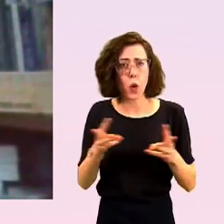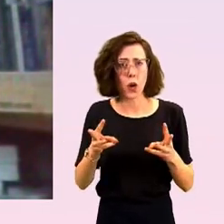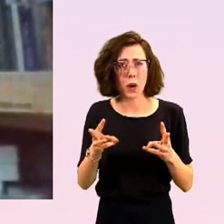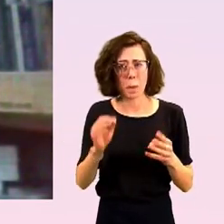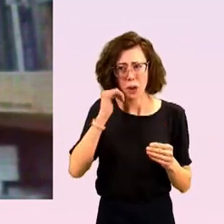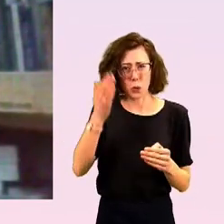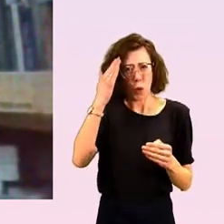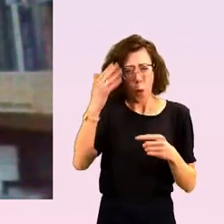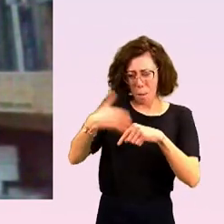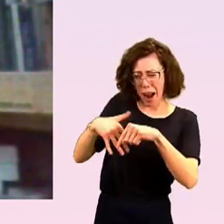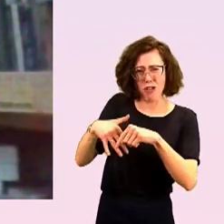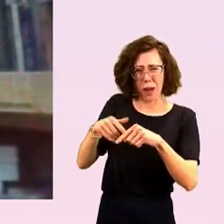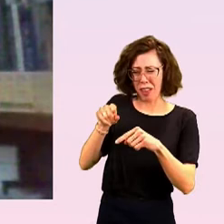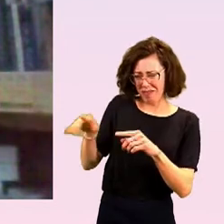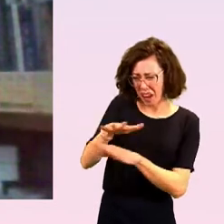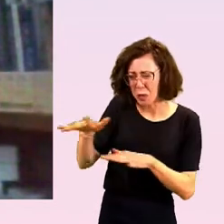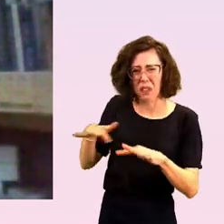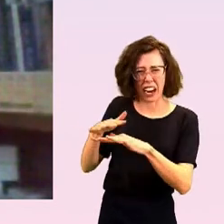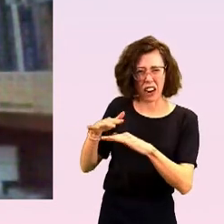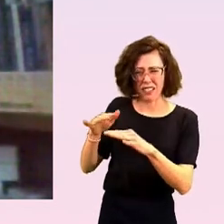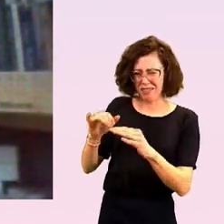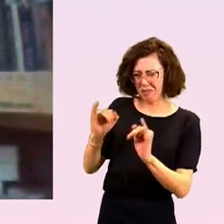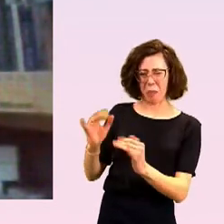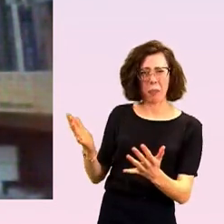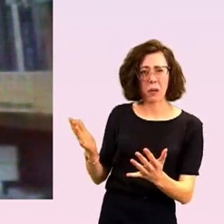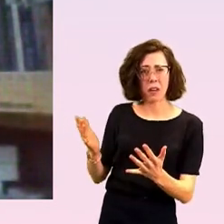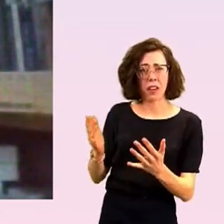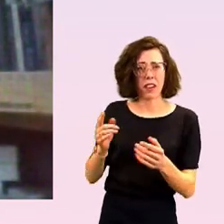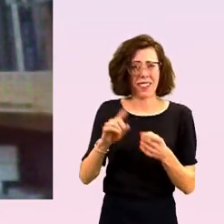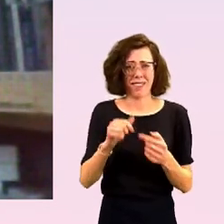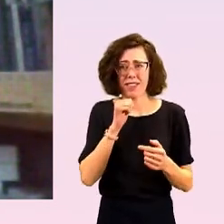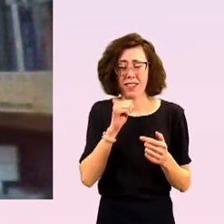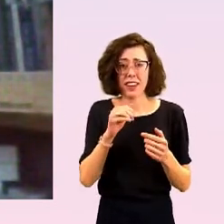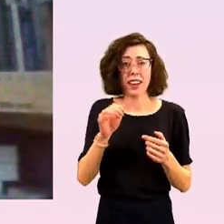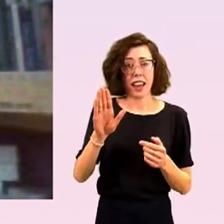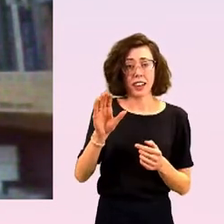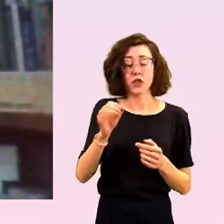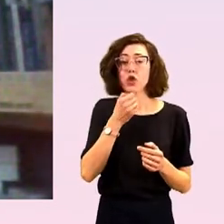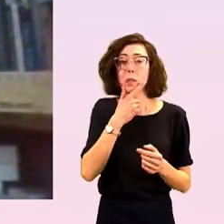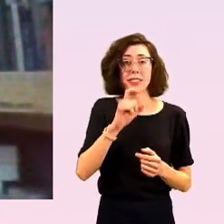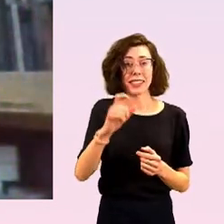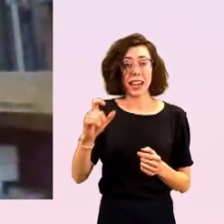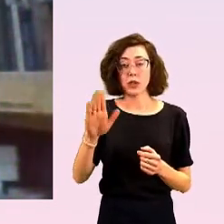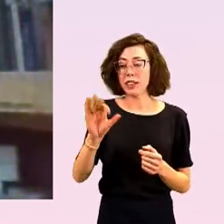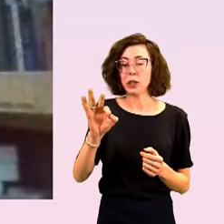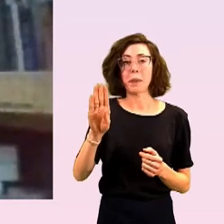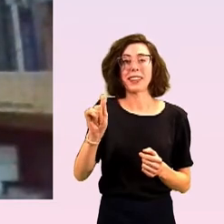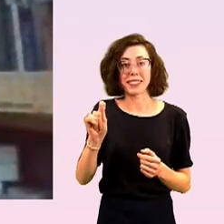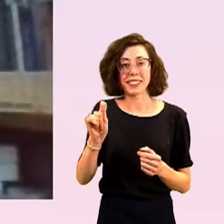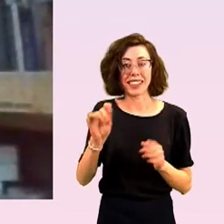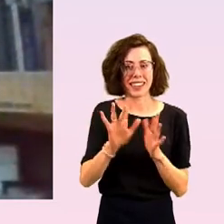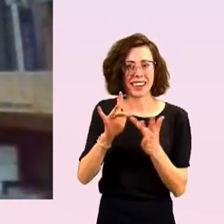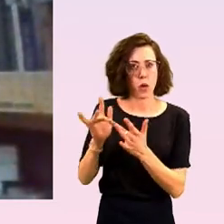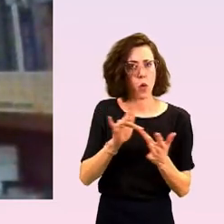of background. And certainly Dublin City Council's LGBT network has really been pushing back those boundaries within our own